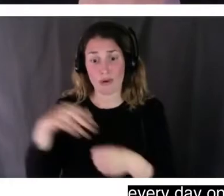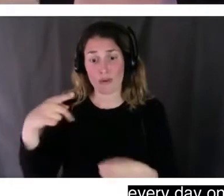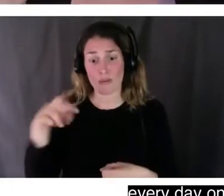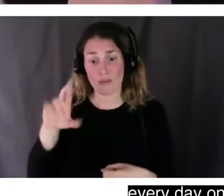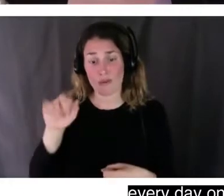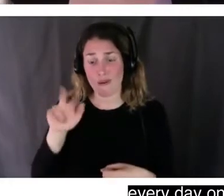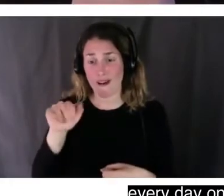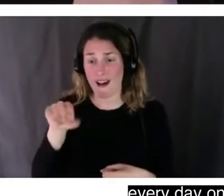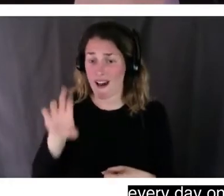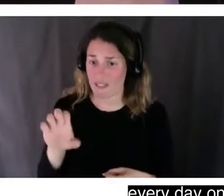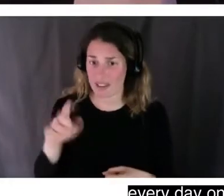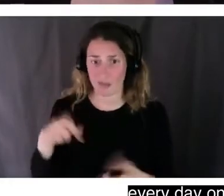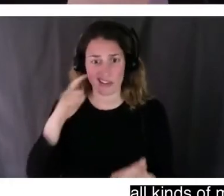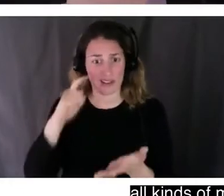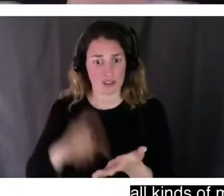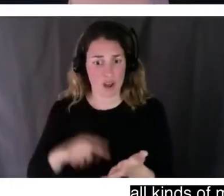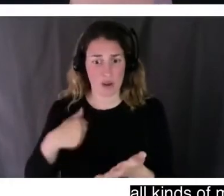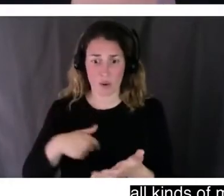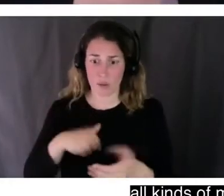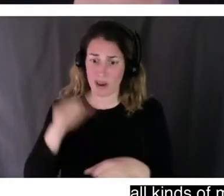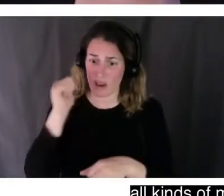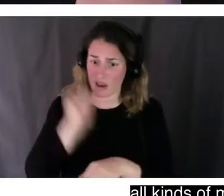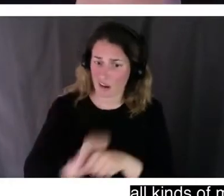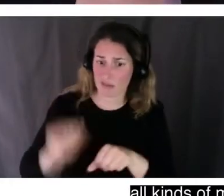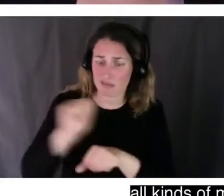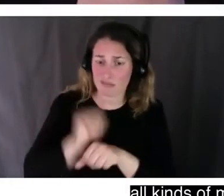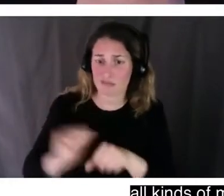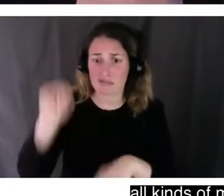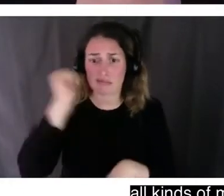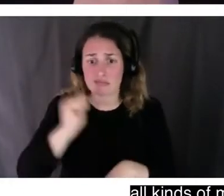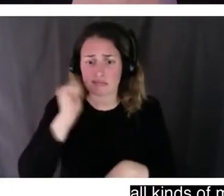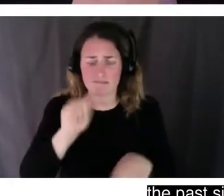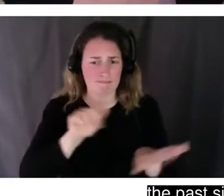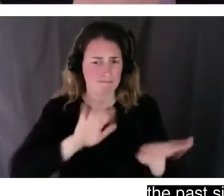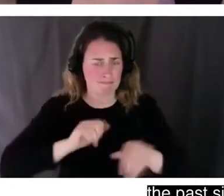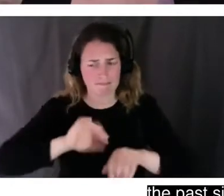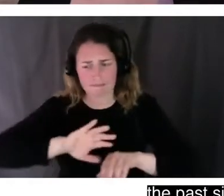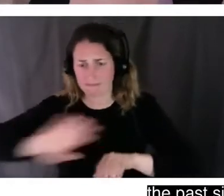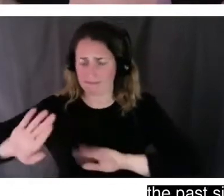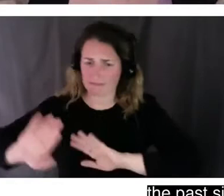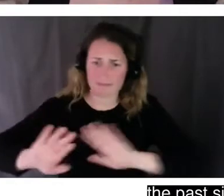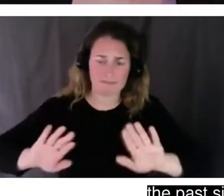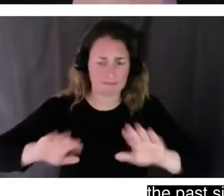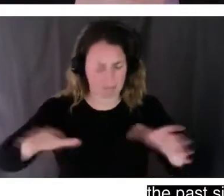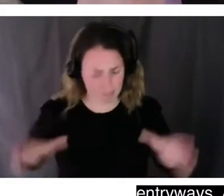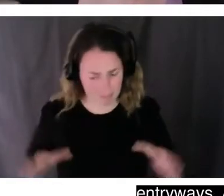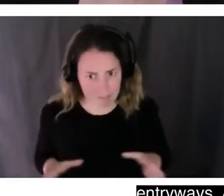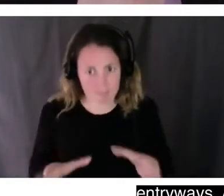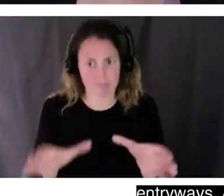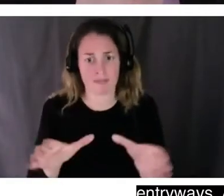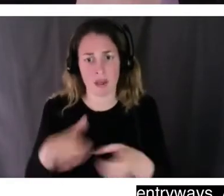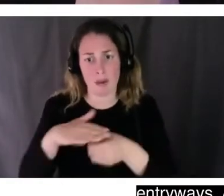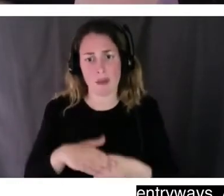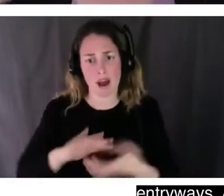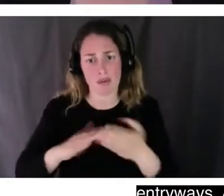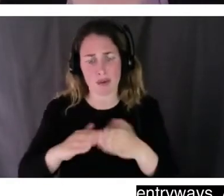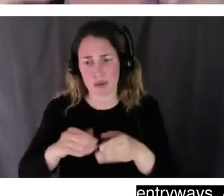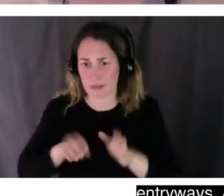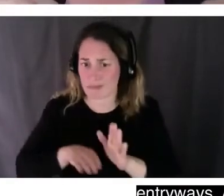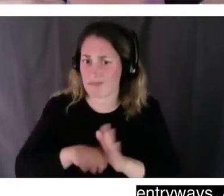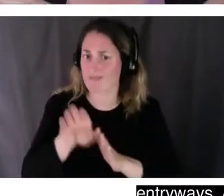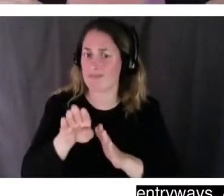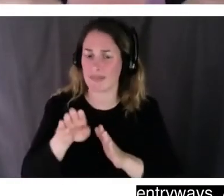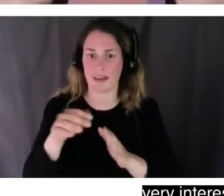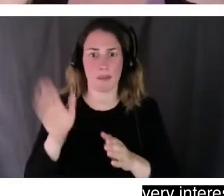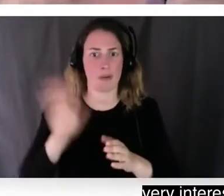ground to open up doors for all kinds of marginalized communities who in the past simply haven't been given those entryways. And from an